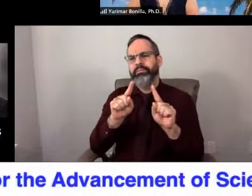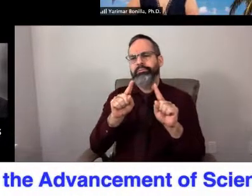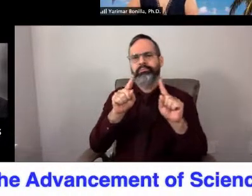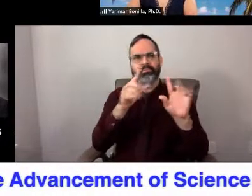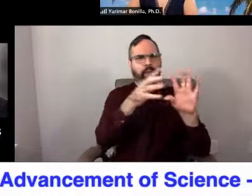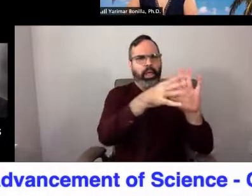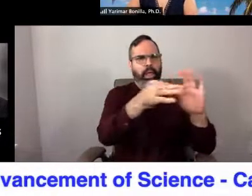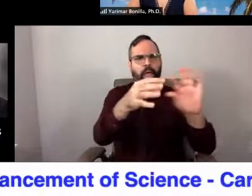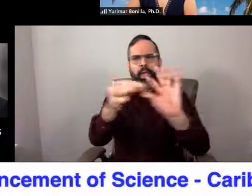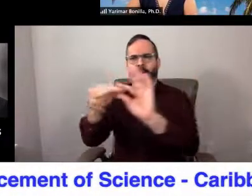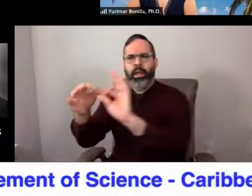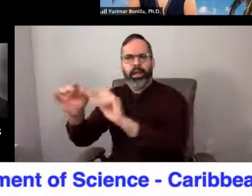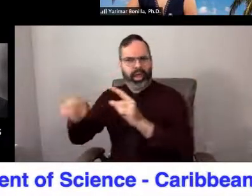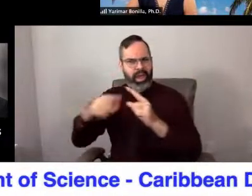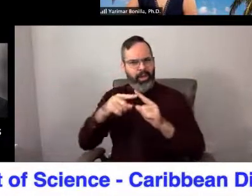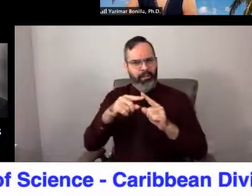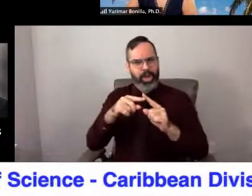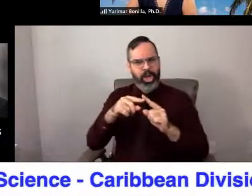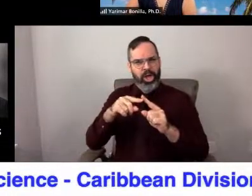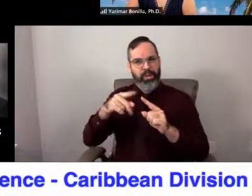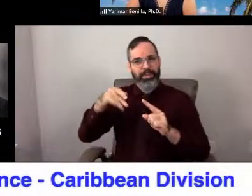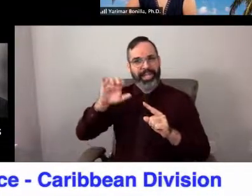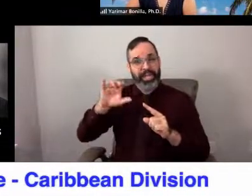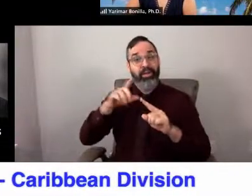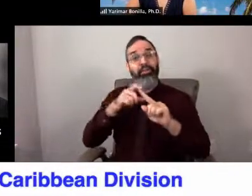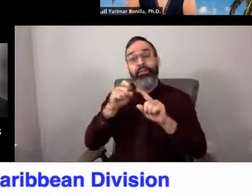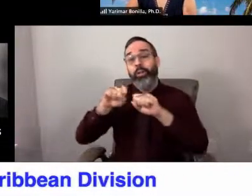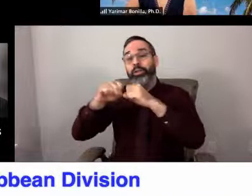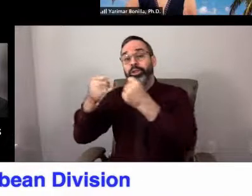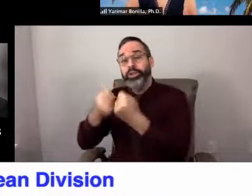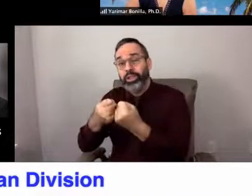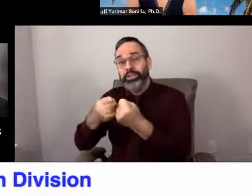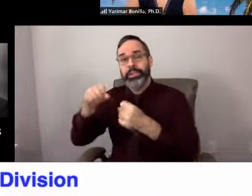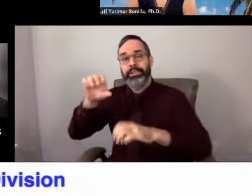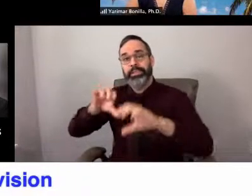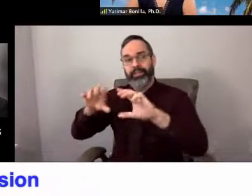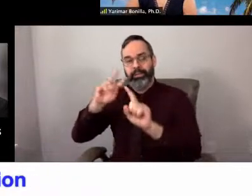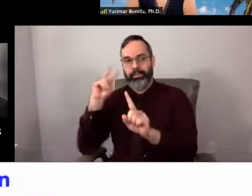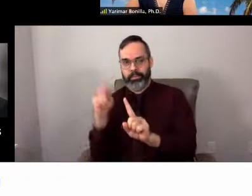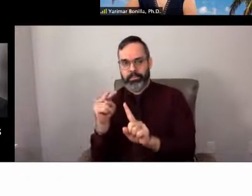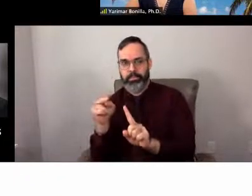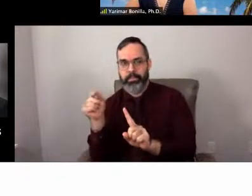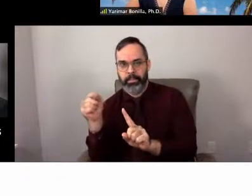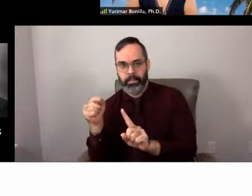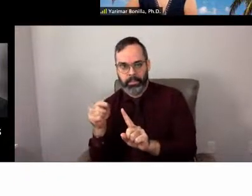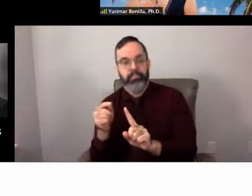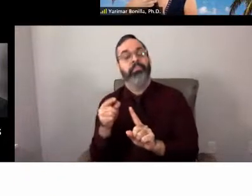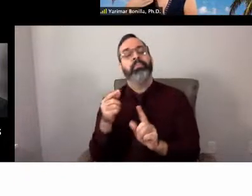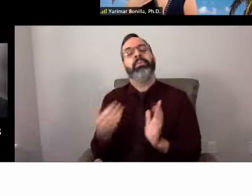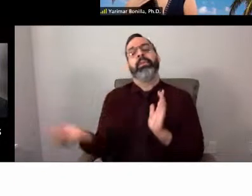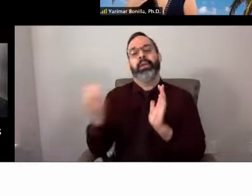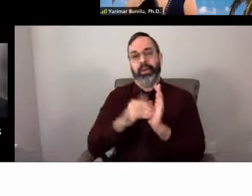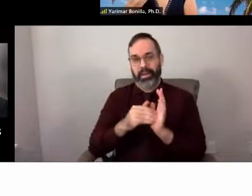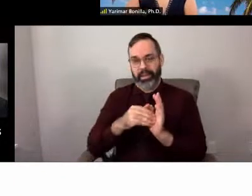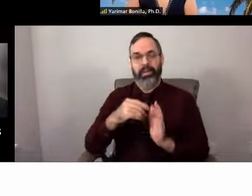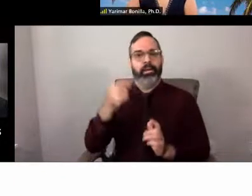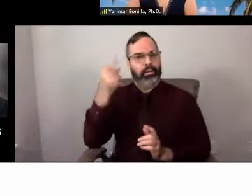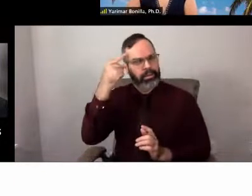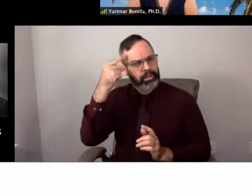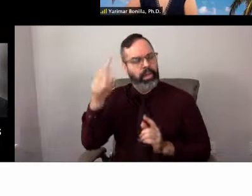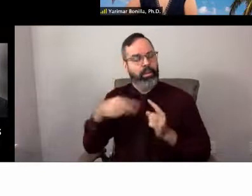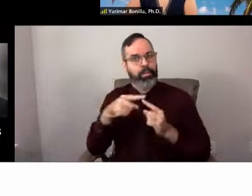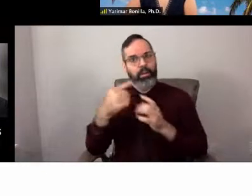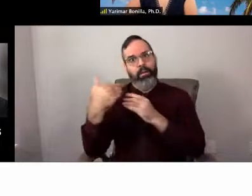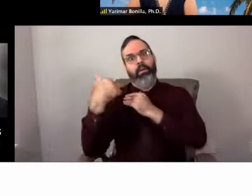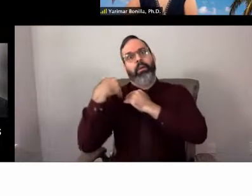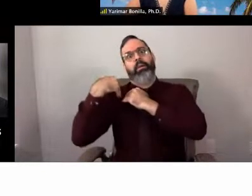about the pandemic from a social scientific network perspective. I'm thinking again about, the overburden on